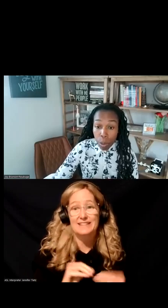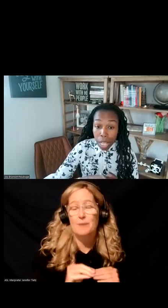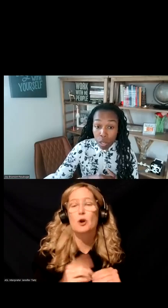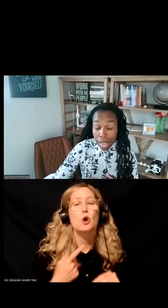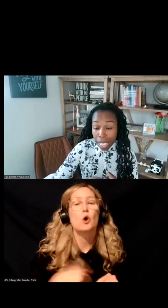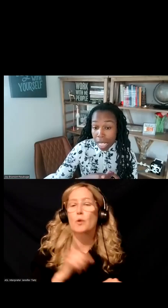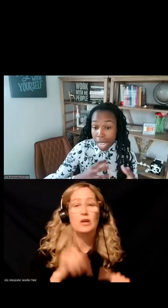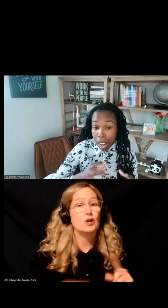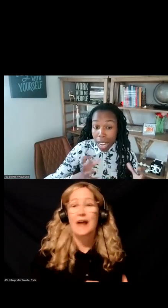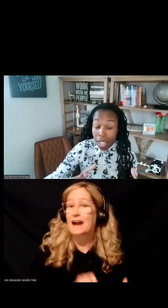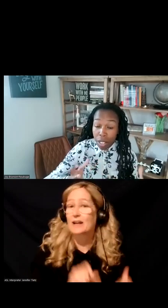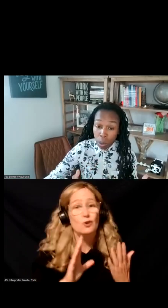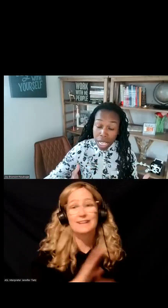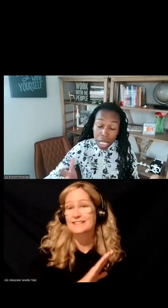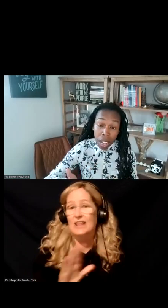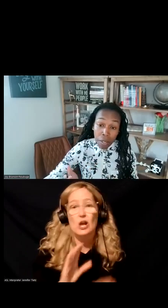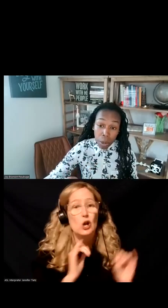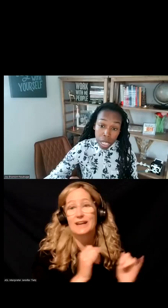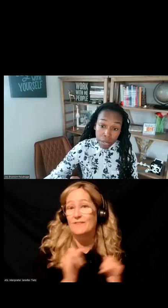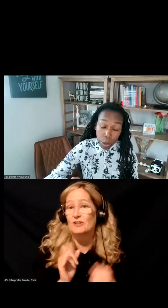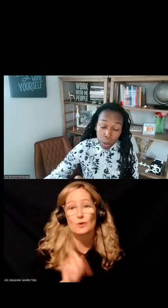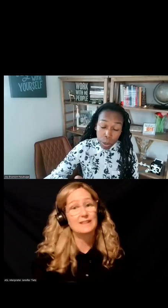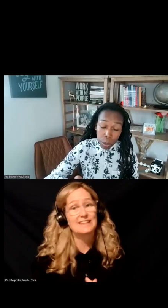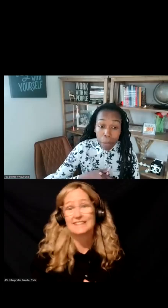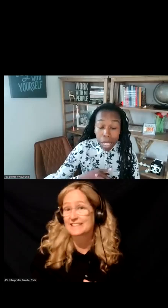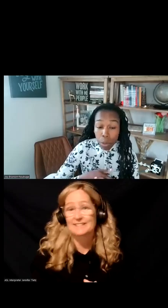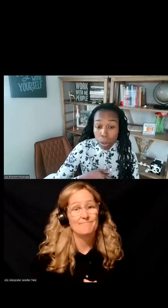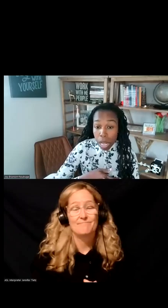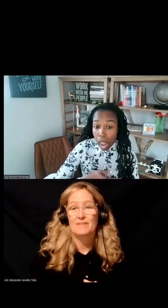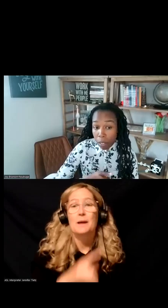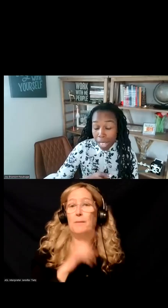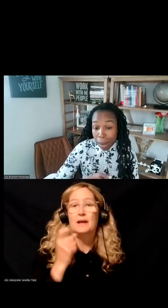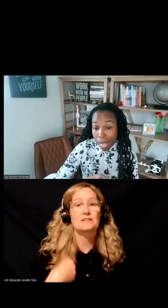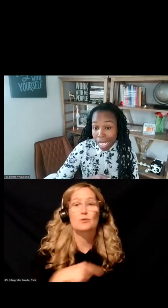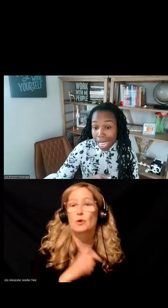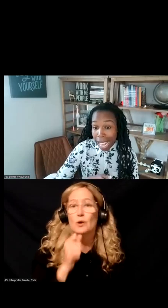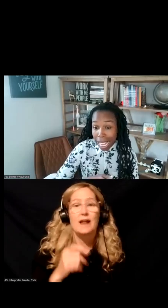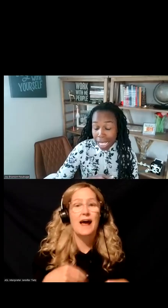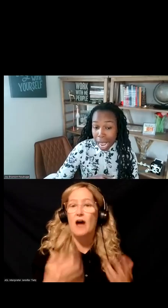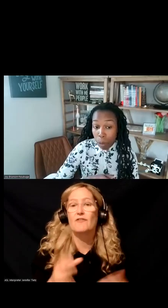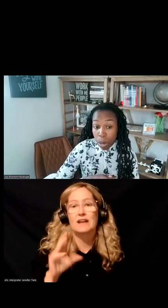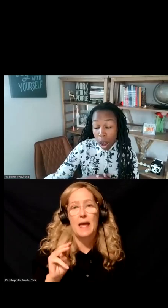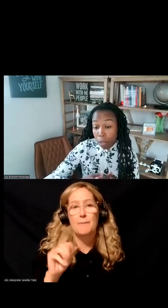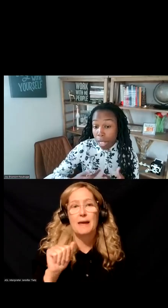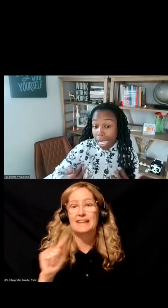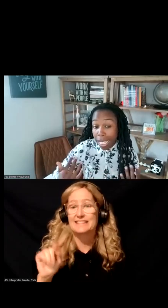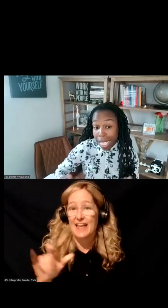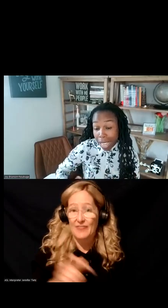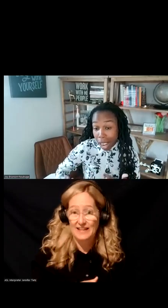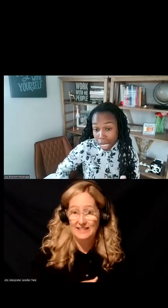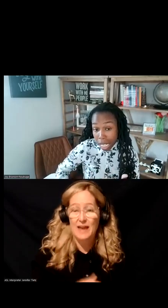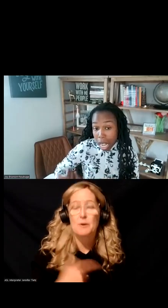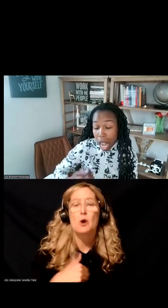able to address their individual needs of those individuals because we were not offering MAT at that time. We were